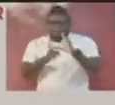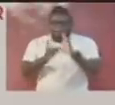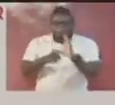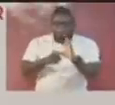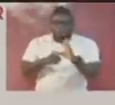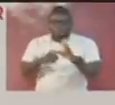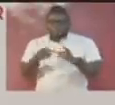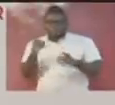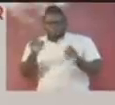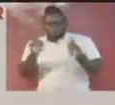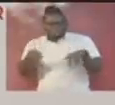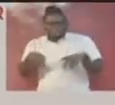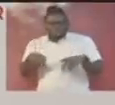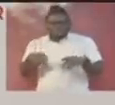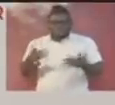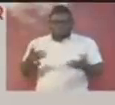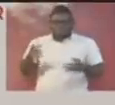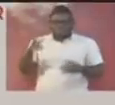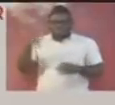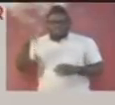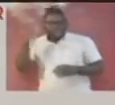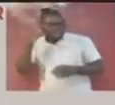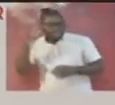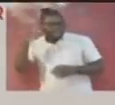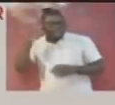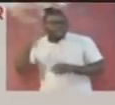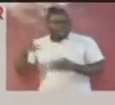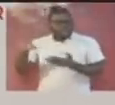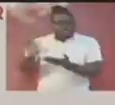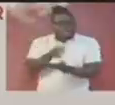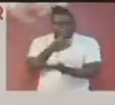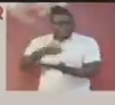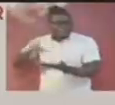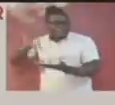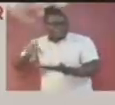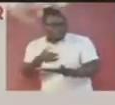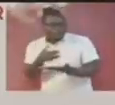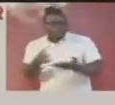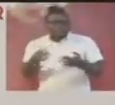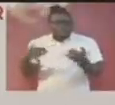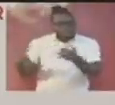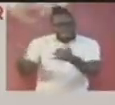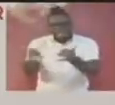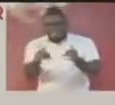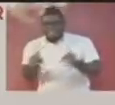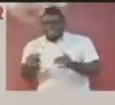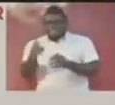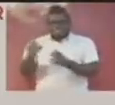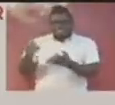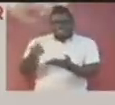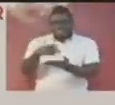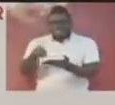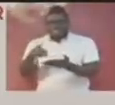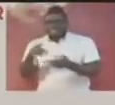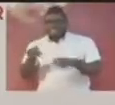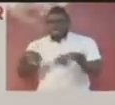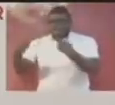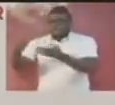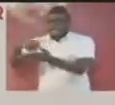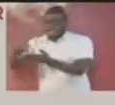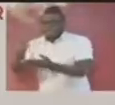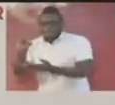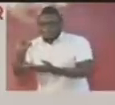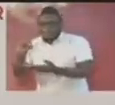played and people are listening, and, you know, we have to dance in our living rooms, you know, or in the front yard or the gallery or somewhere